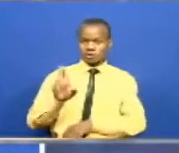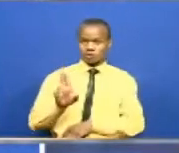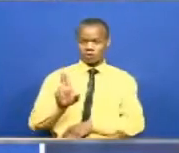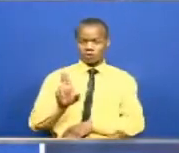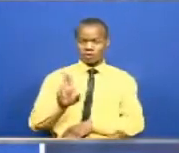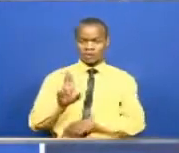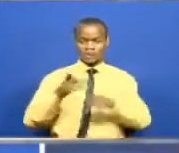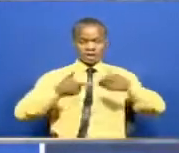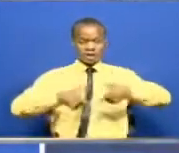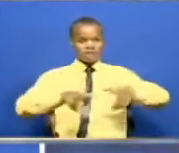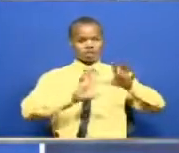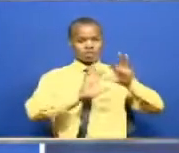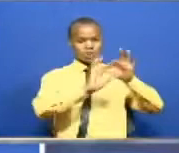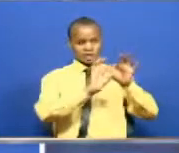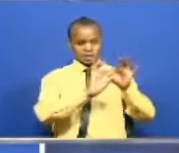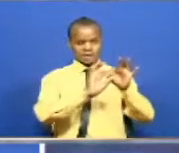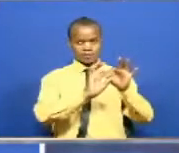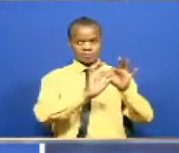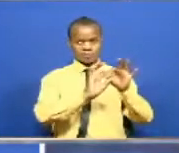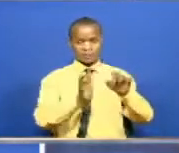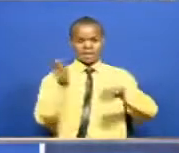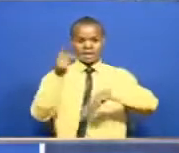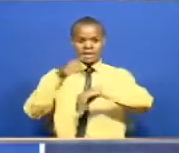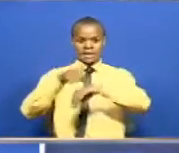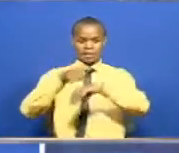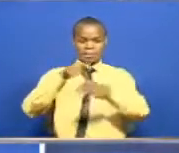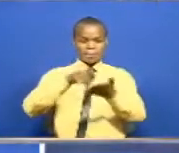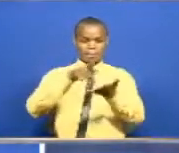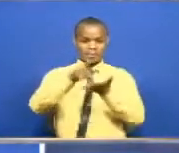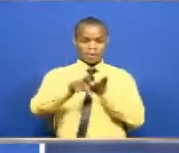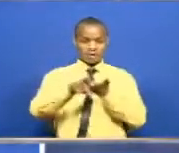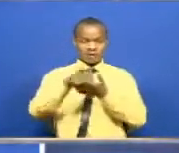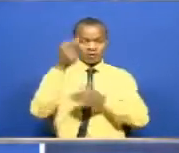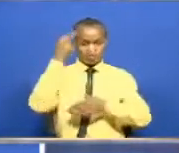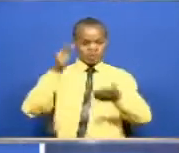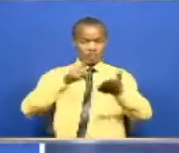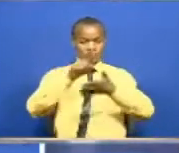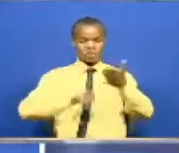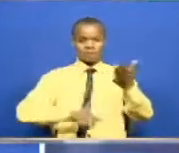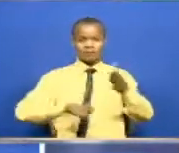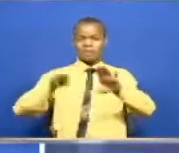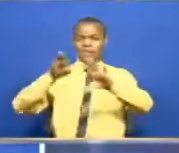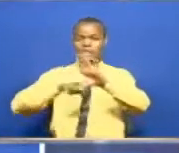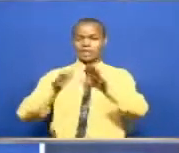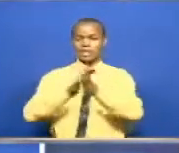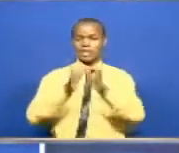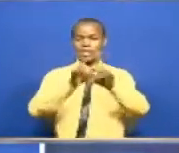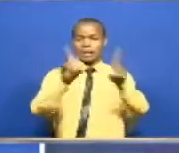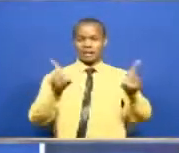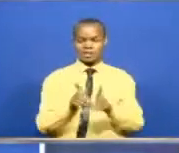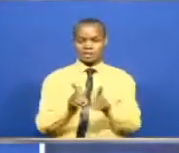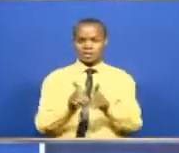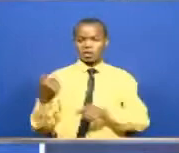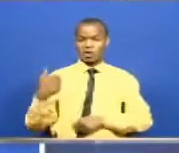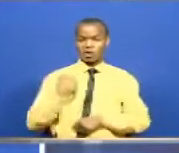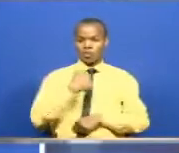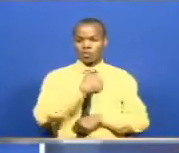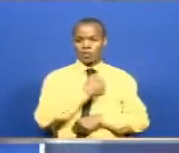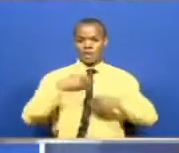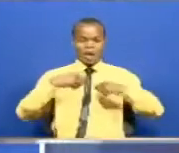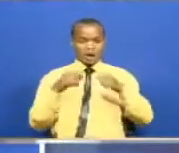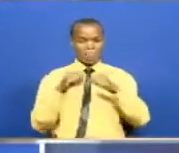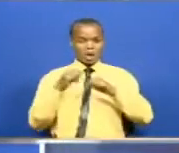unite as you offered there, yes, to buy for them the mold for the back, for right, the back of the chair. Right. We appreciate that